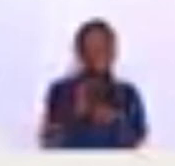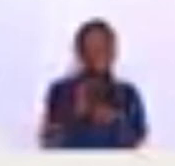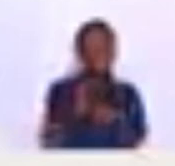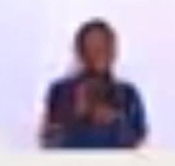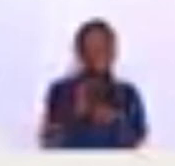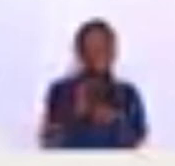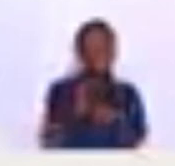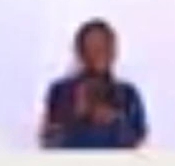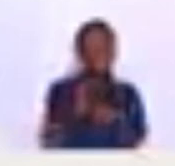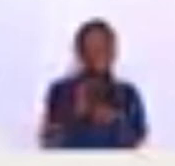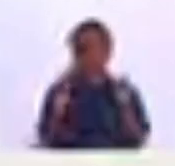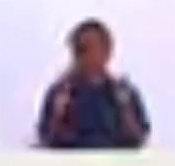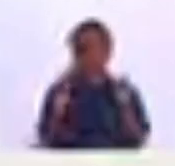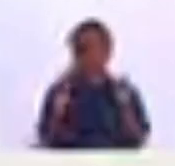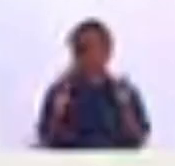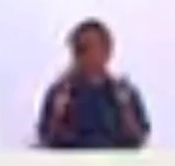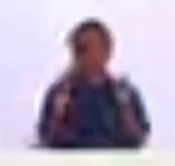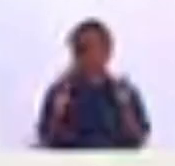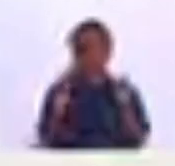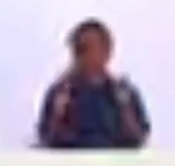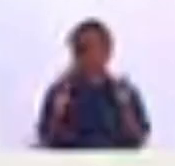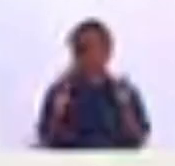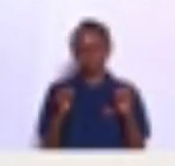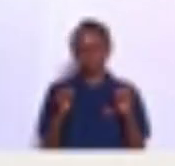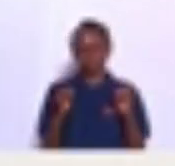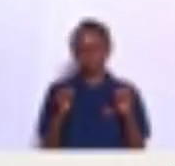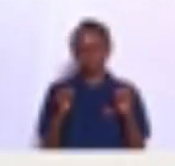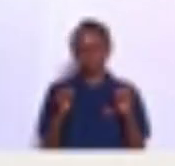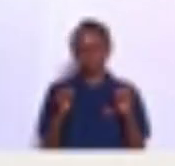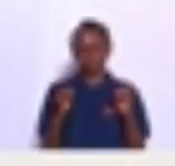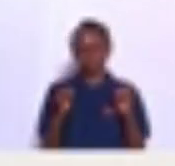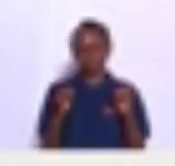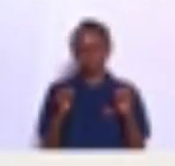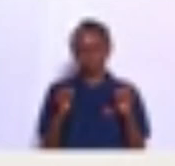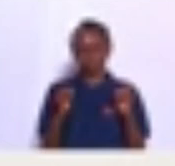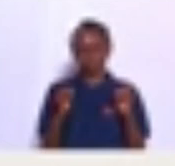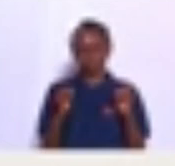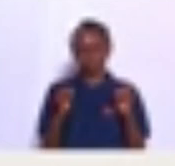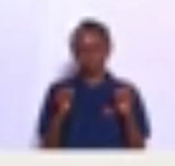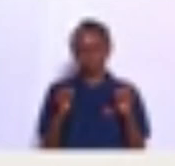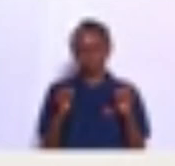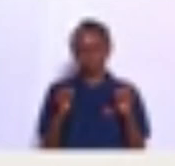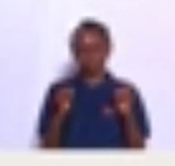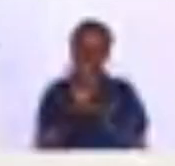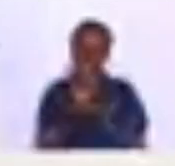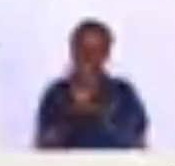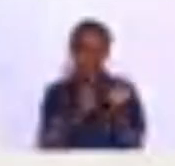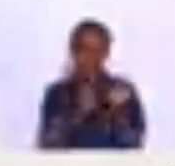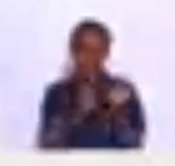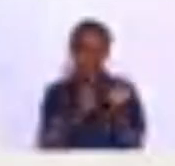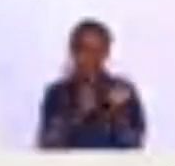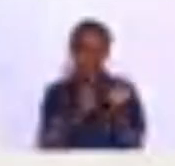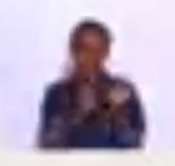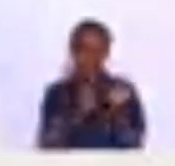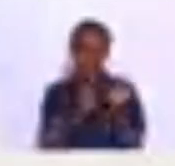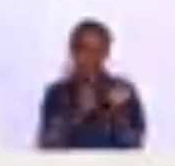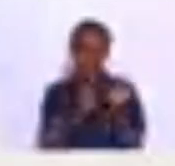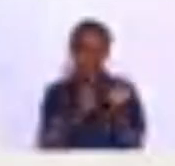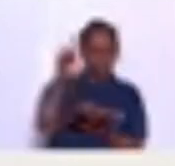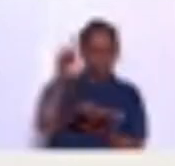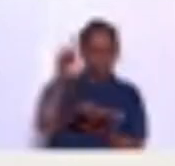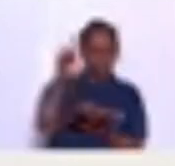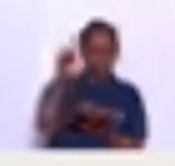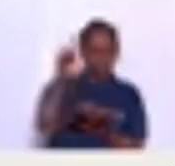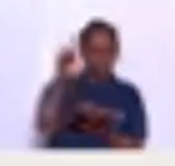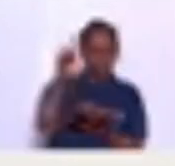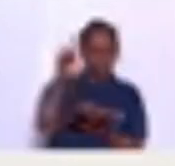knowledge. Just this single statement has a lot in it if you will think in deep. The